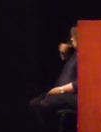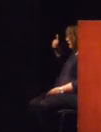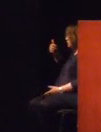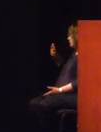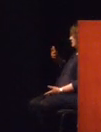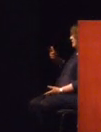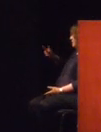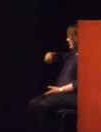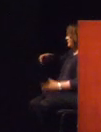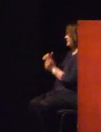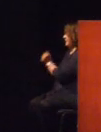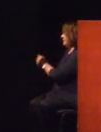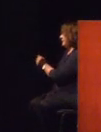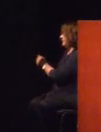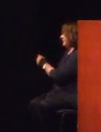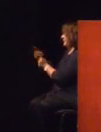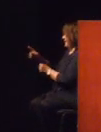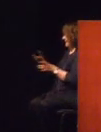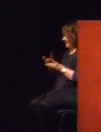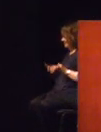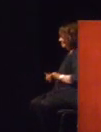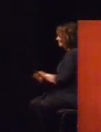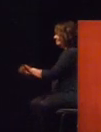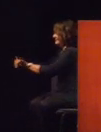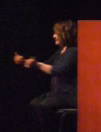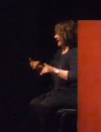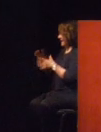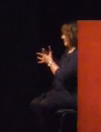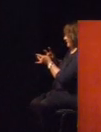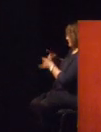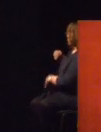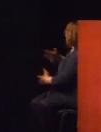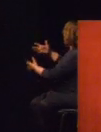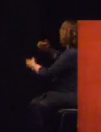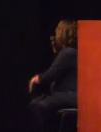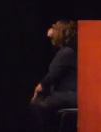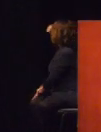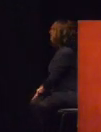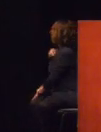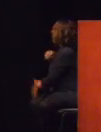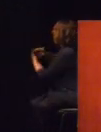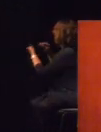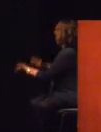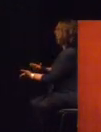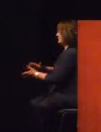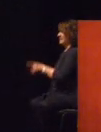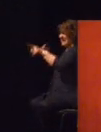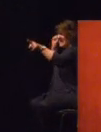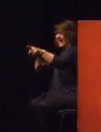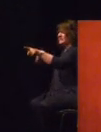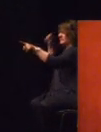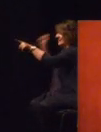Oakley, and the unified message from all of us is we want better for our students.